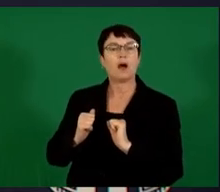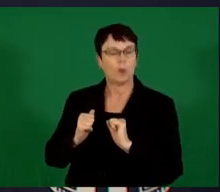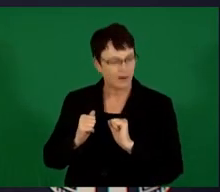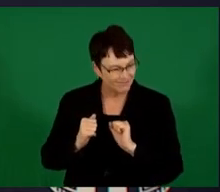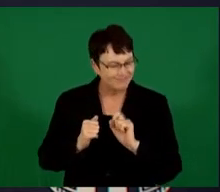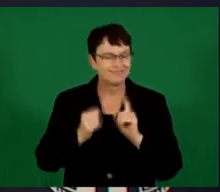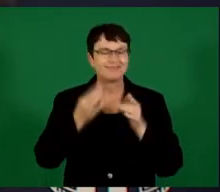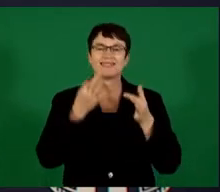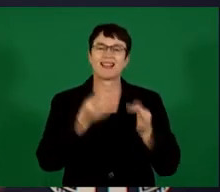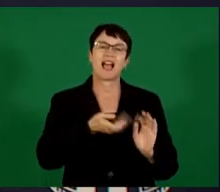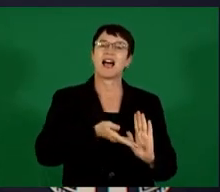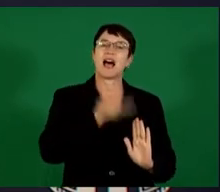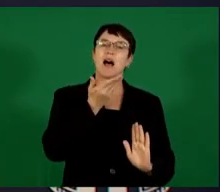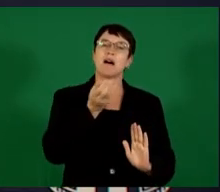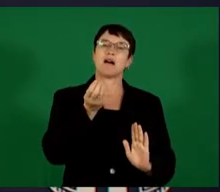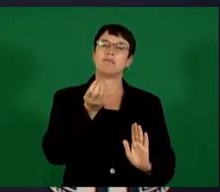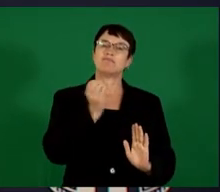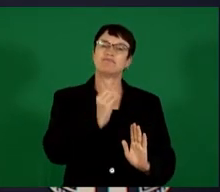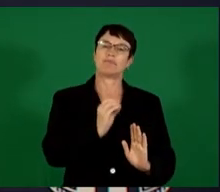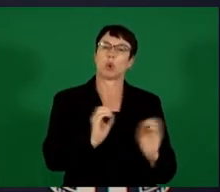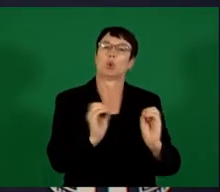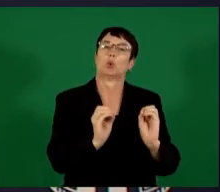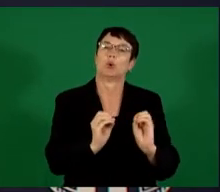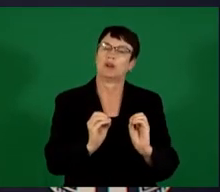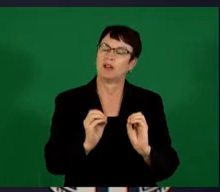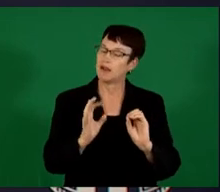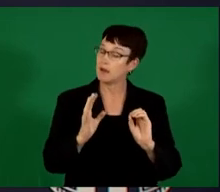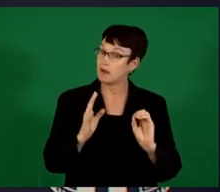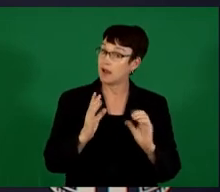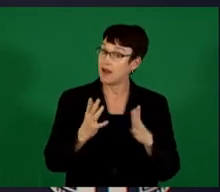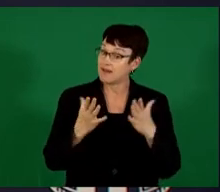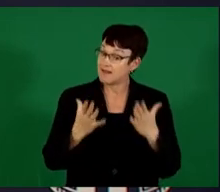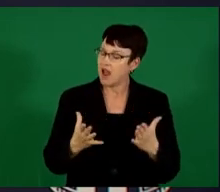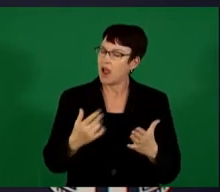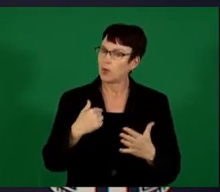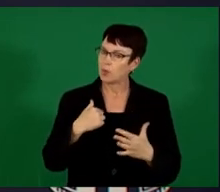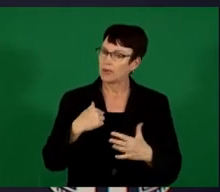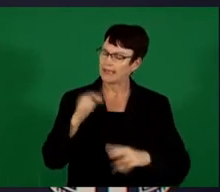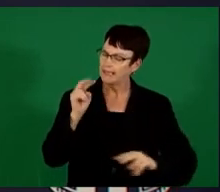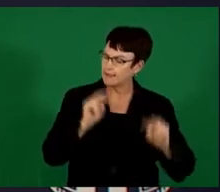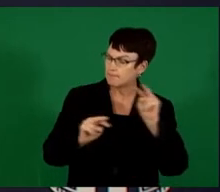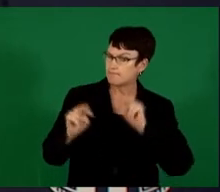that had come through, it's very clear that we are resolved